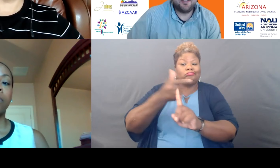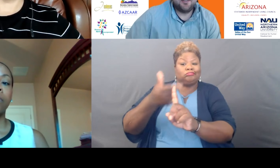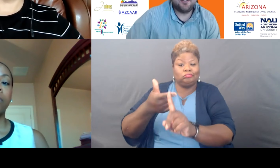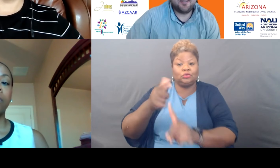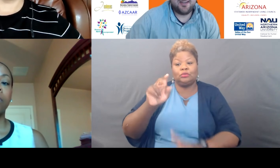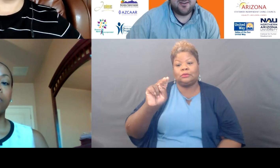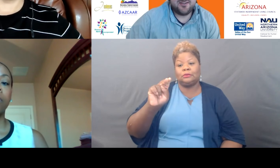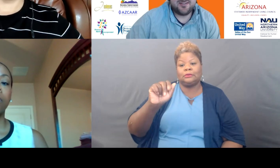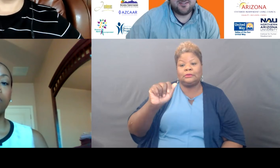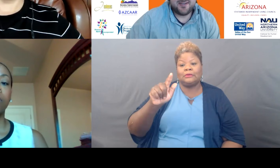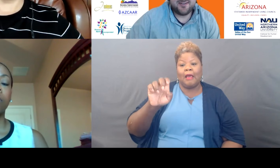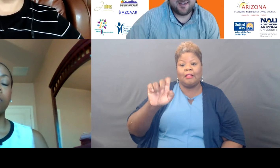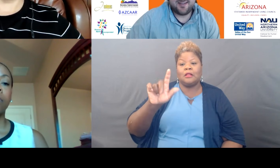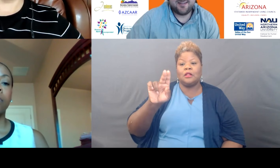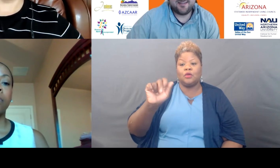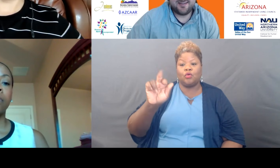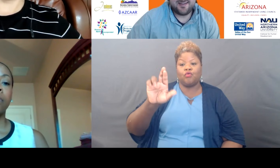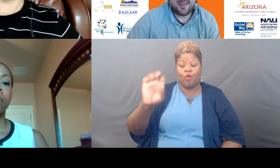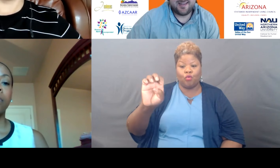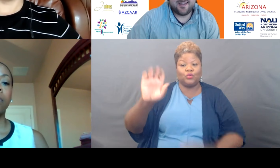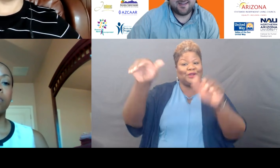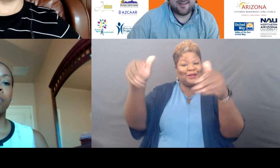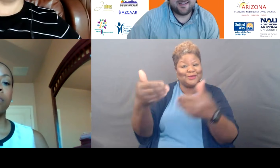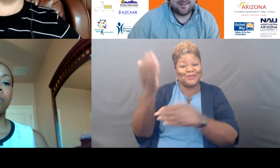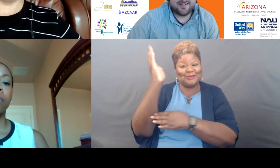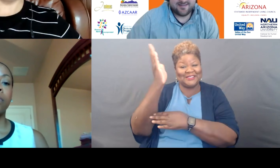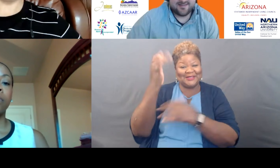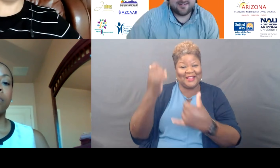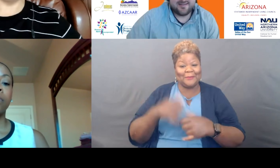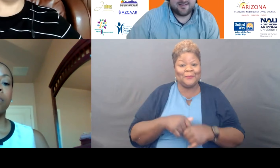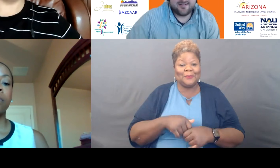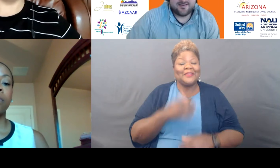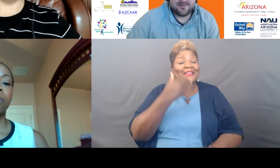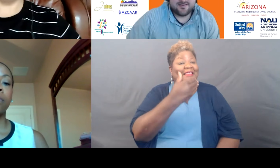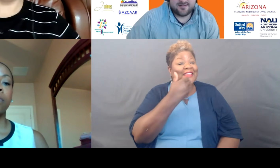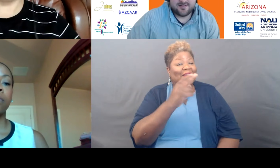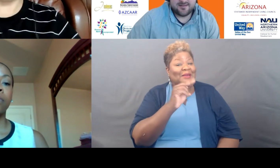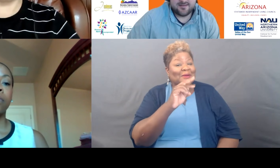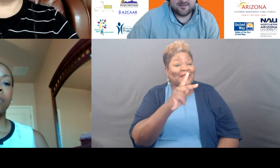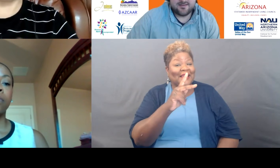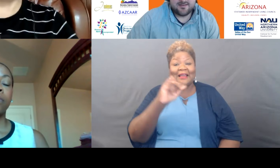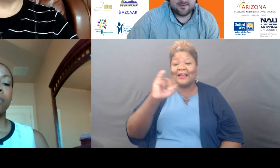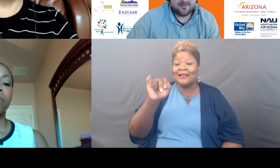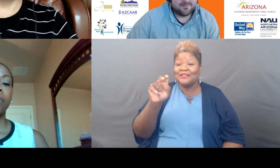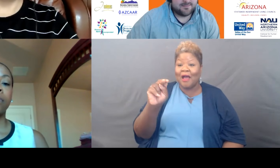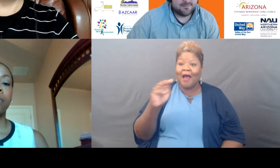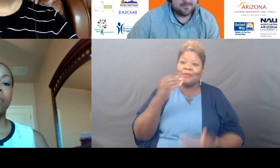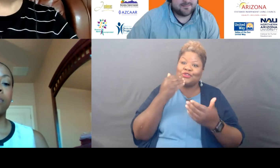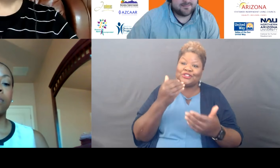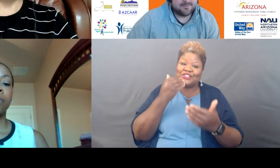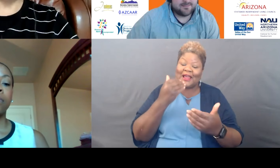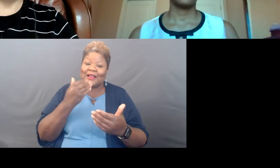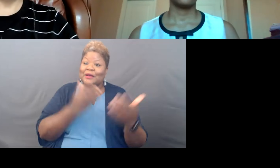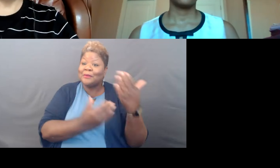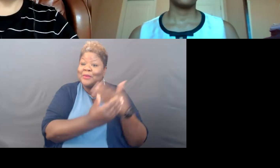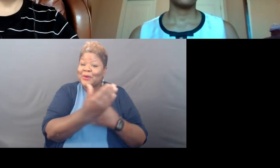Rose, who's going to introduce our speaker today. Natalie. Thanks, Nick and John. Appreciate it. So good